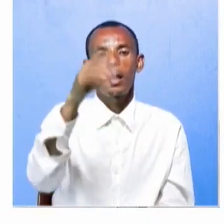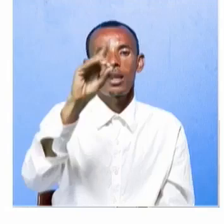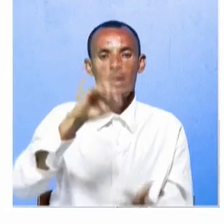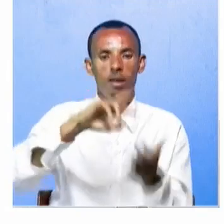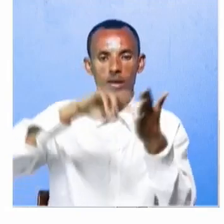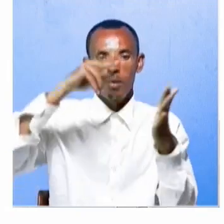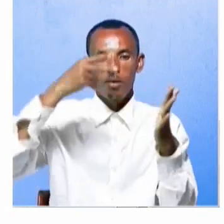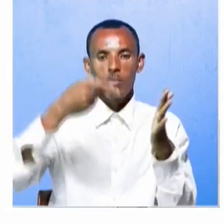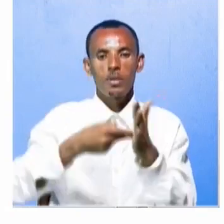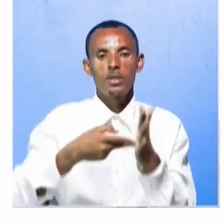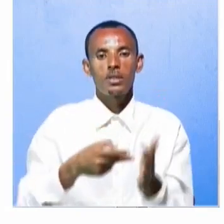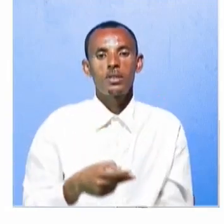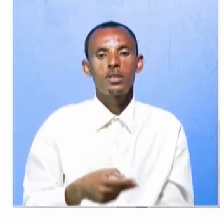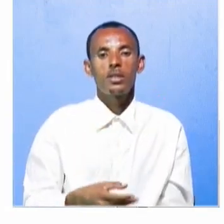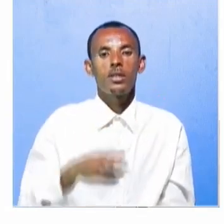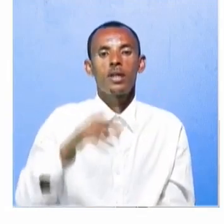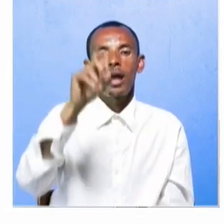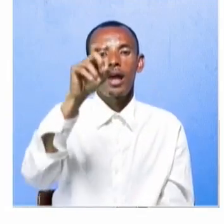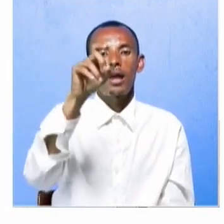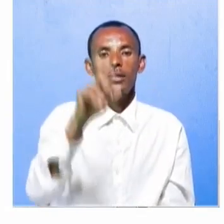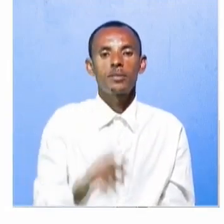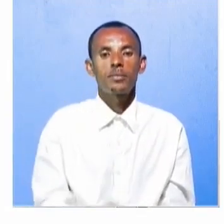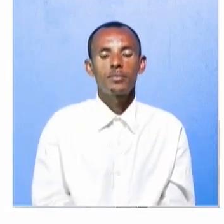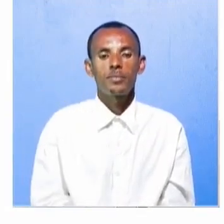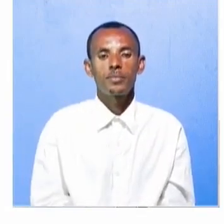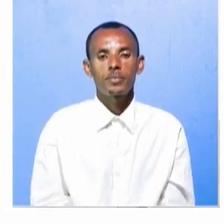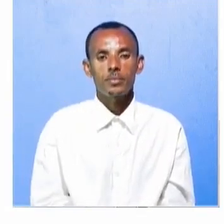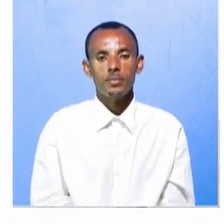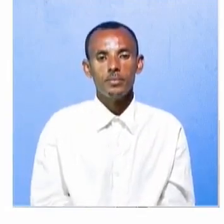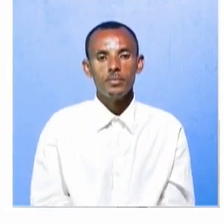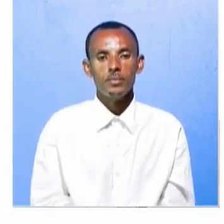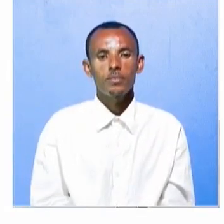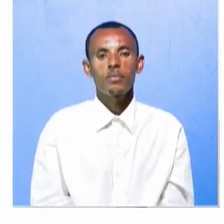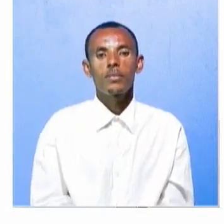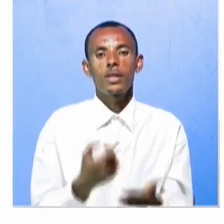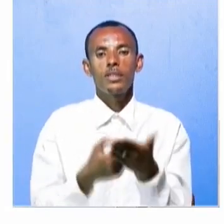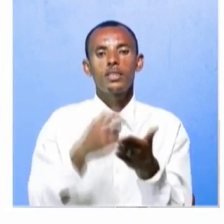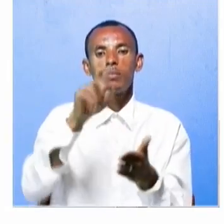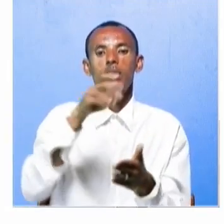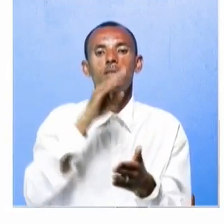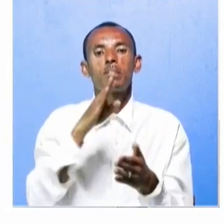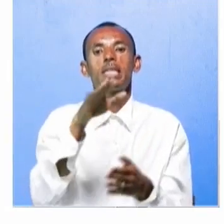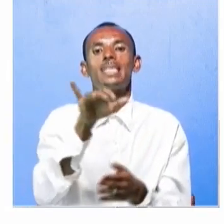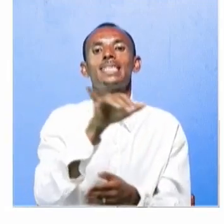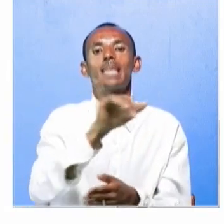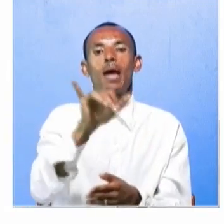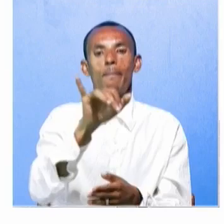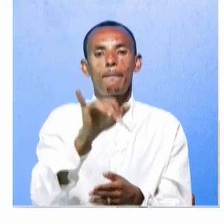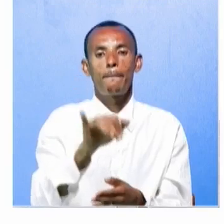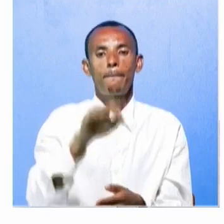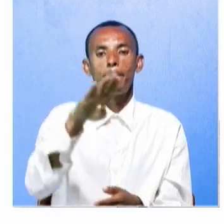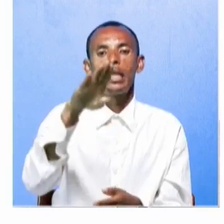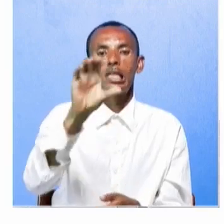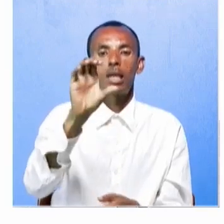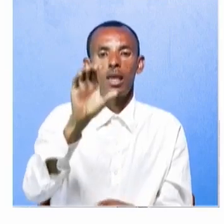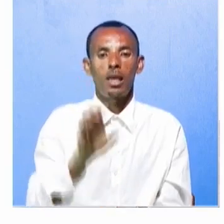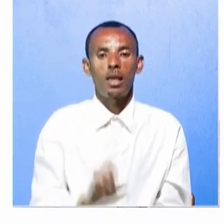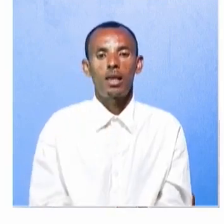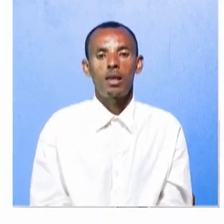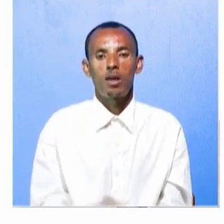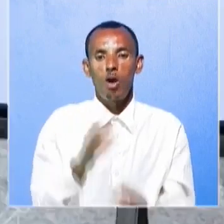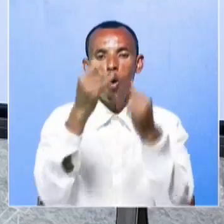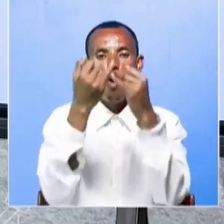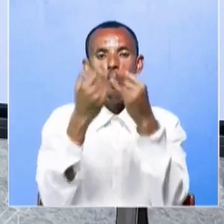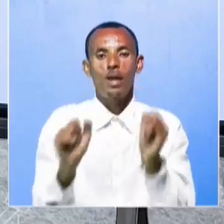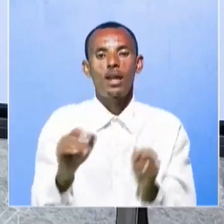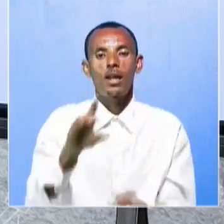means x, right? This must be the same as BC